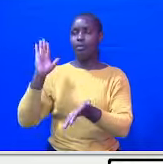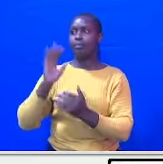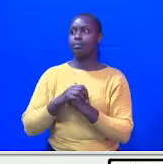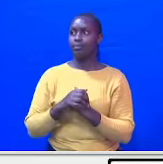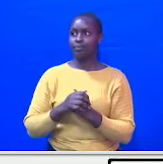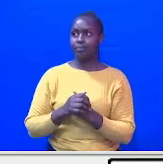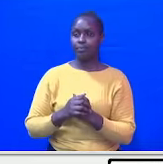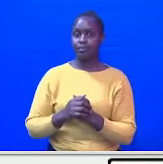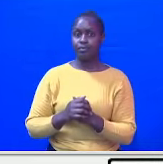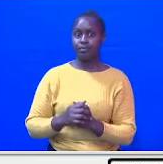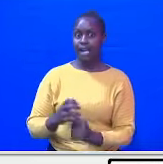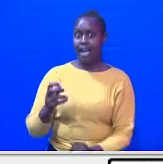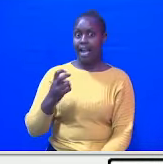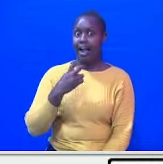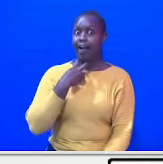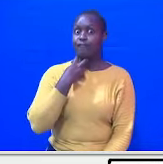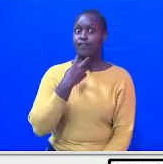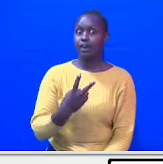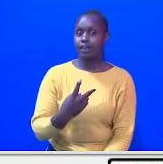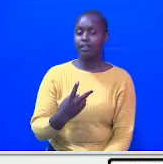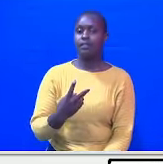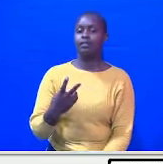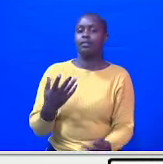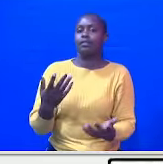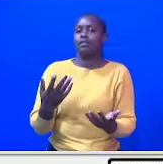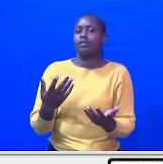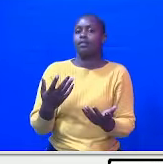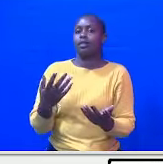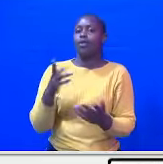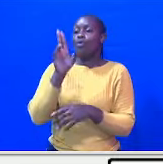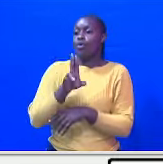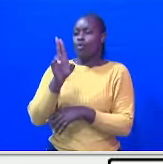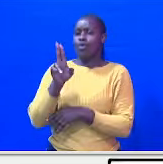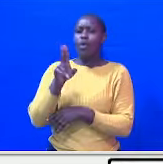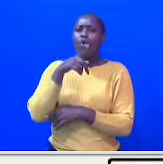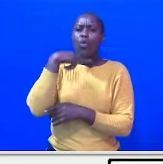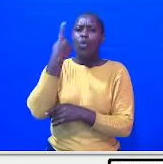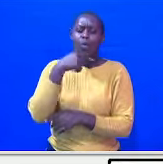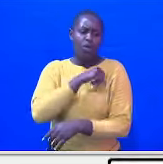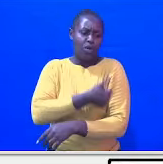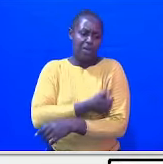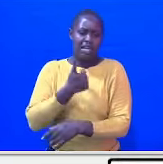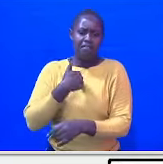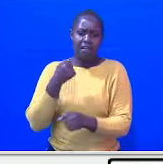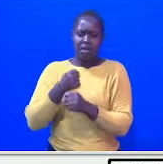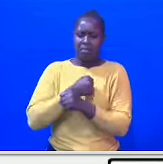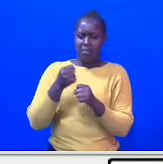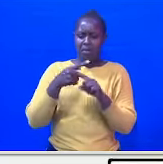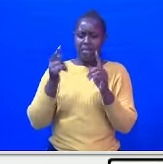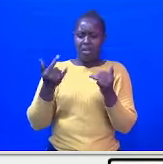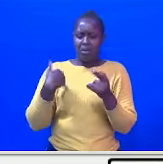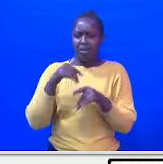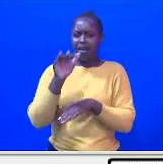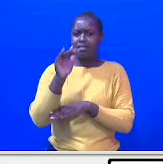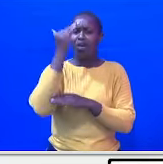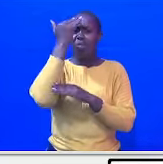Kenyatta, wale wako katika mamlaka hawange kuwako. Lakini leo tunauliza, bona unataka